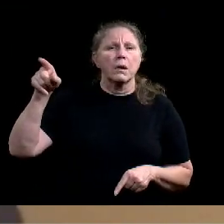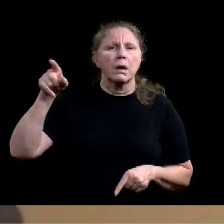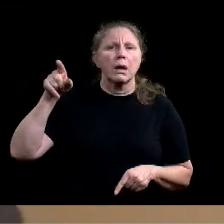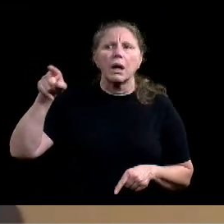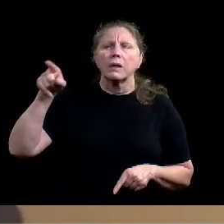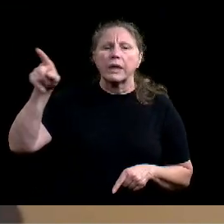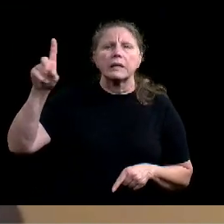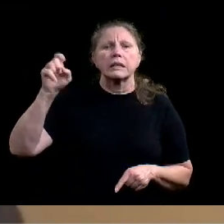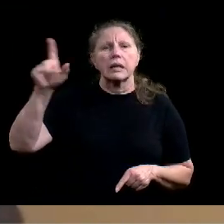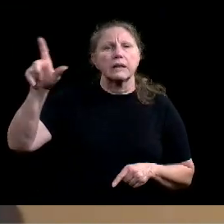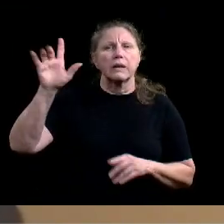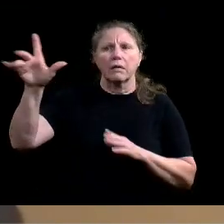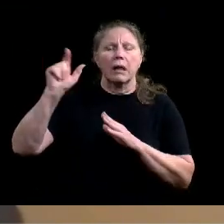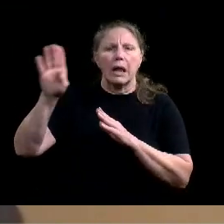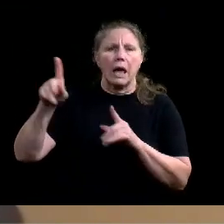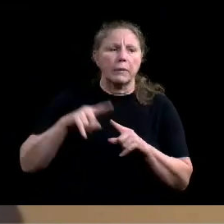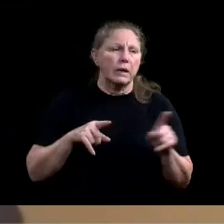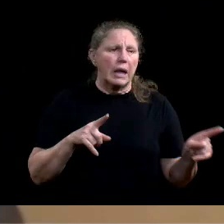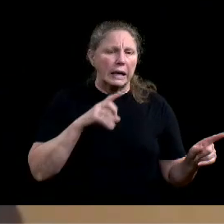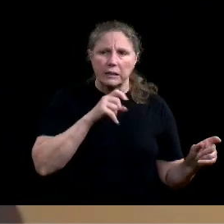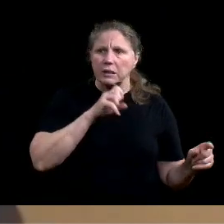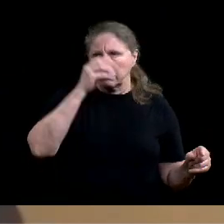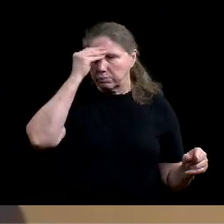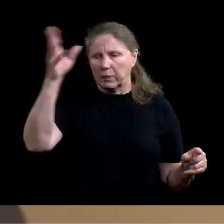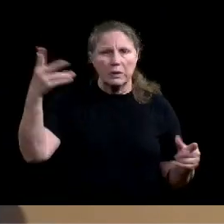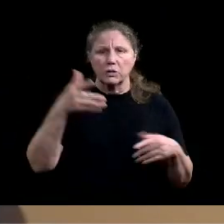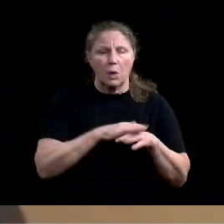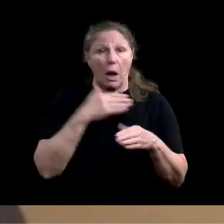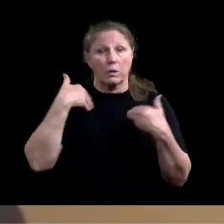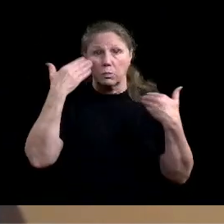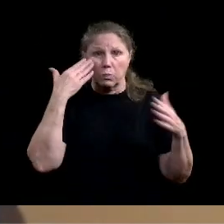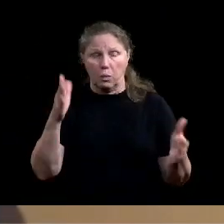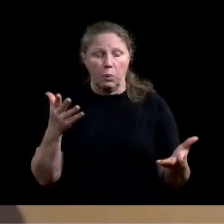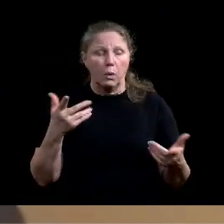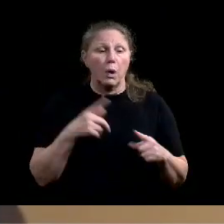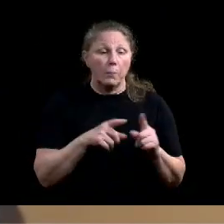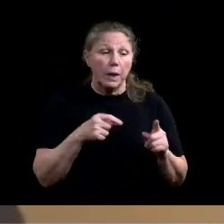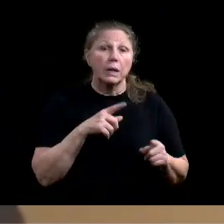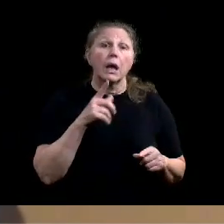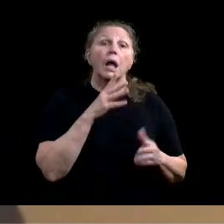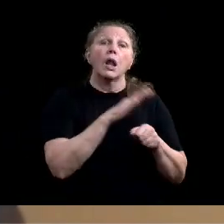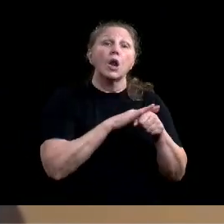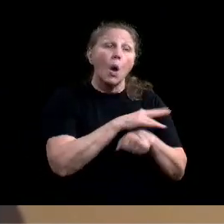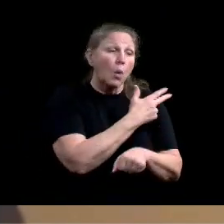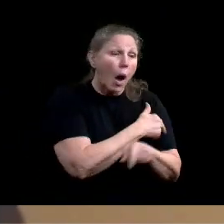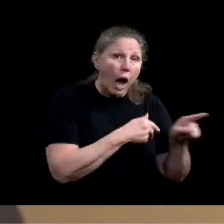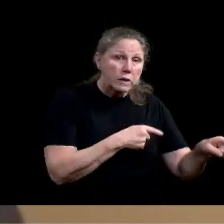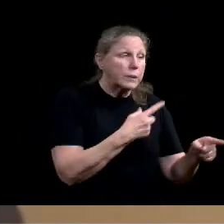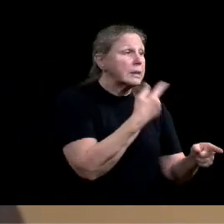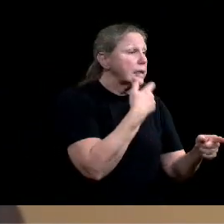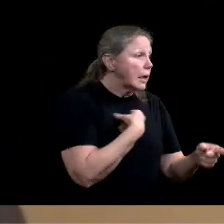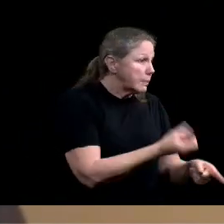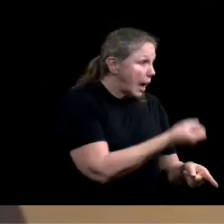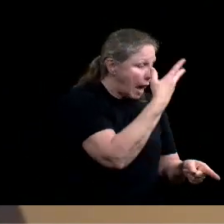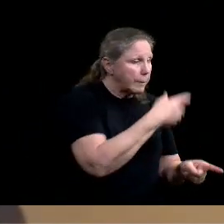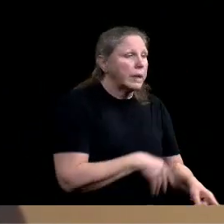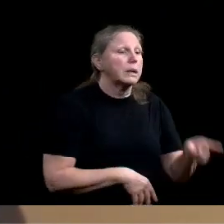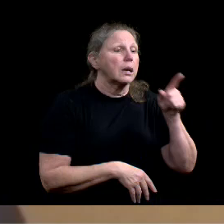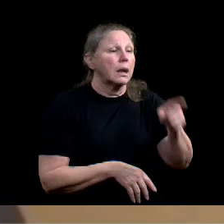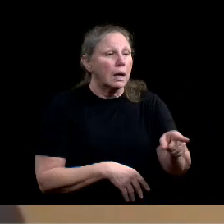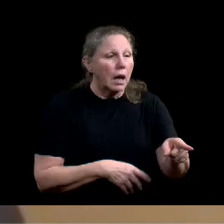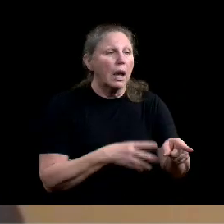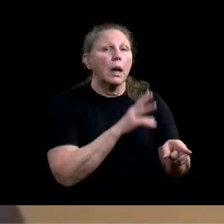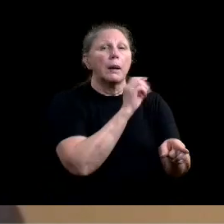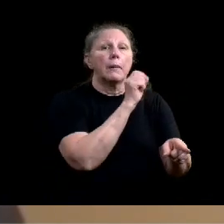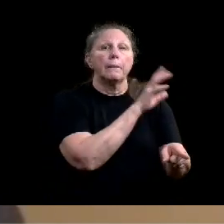we know from our local hospitals, the Family Health Center, and actually the Baylor University Clinic has provided some tests too. We were